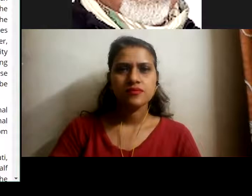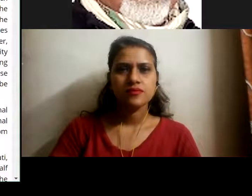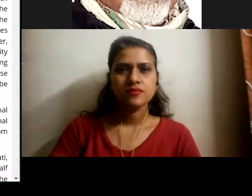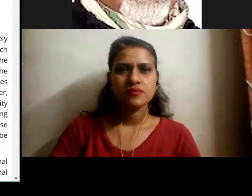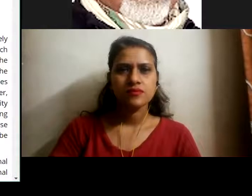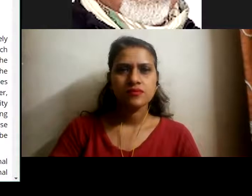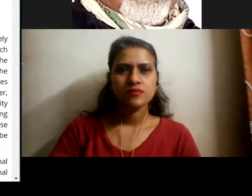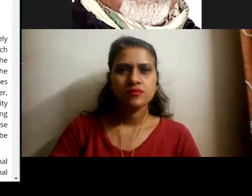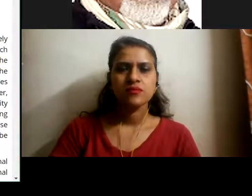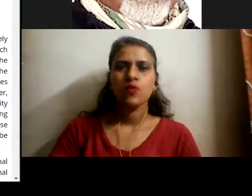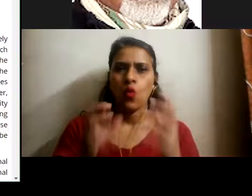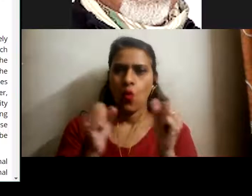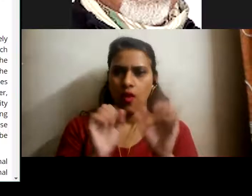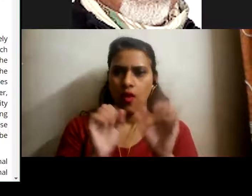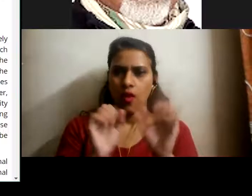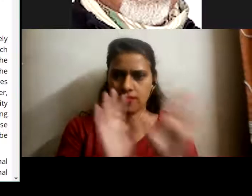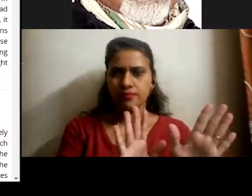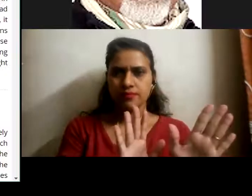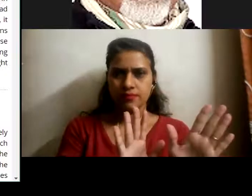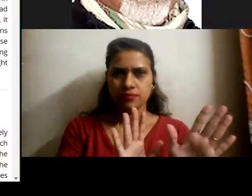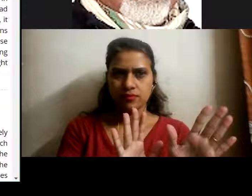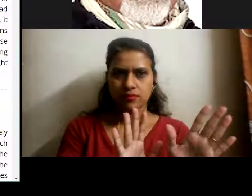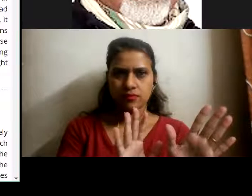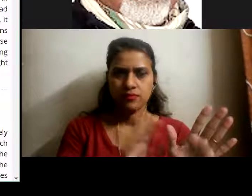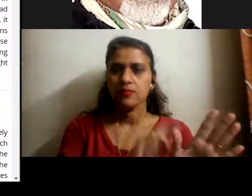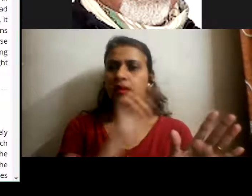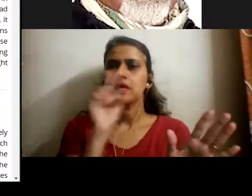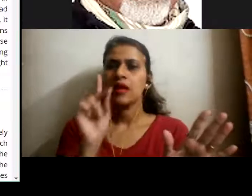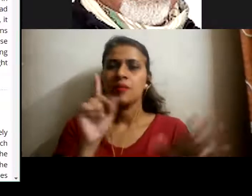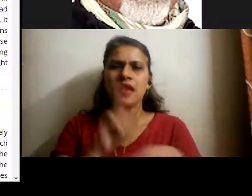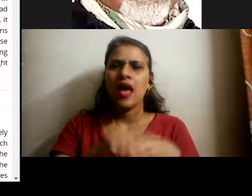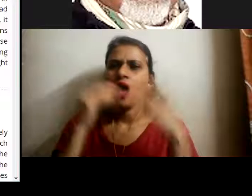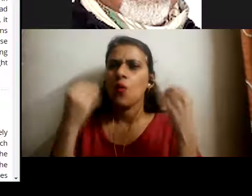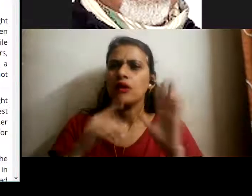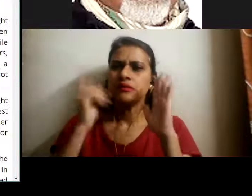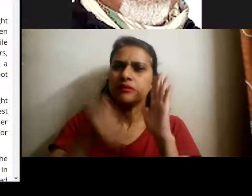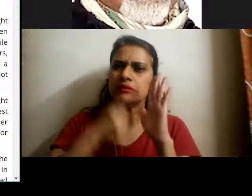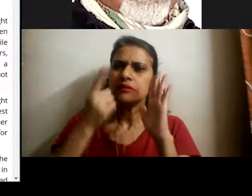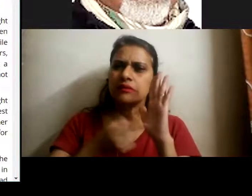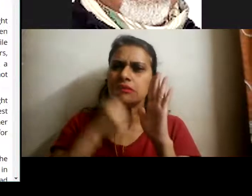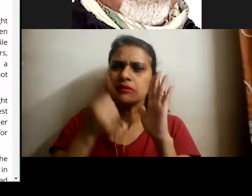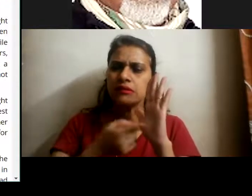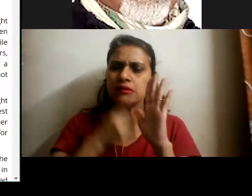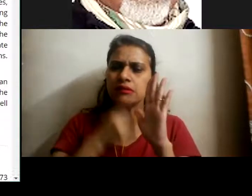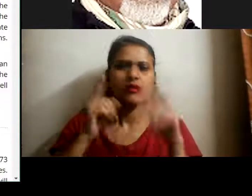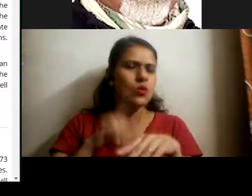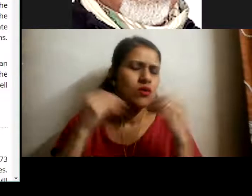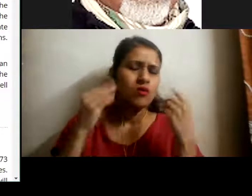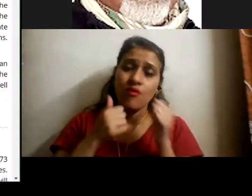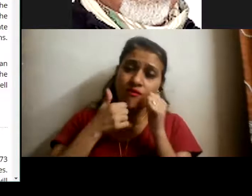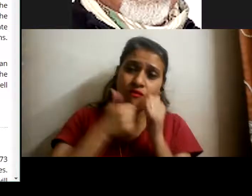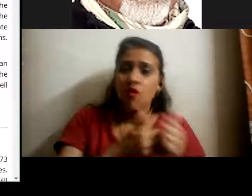hold on to that, just keep it aside, go to the next one. Don't waste your time in just sticking to one particular thing.